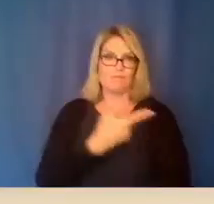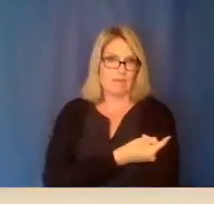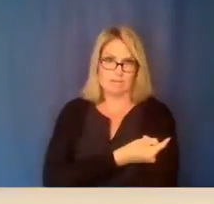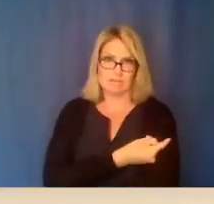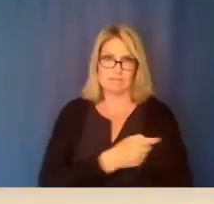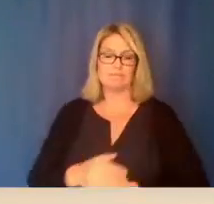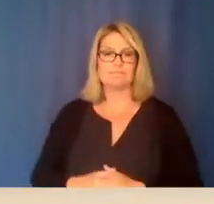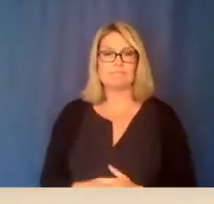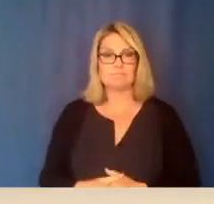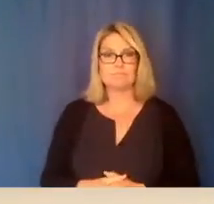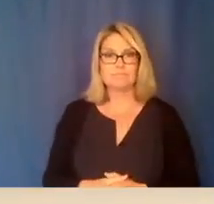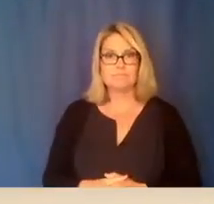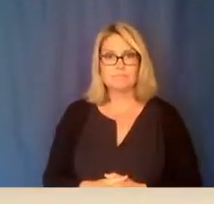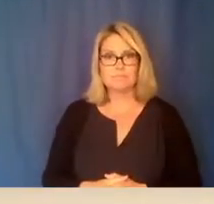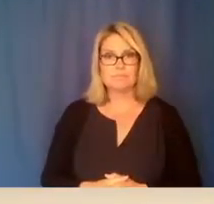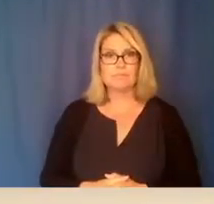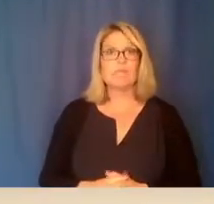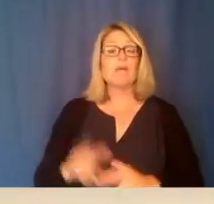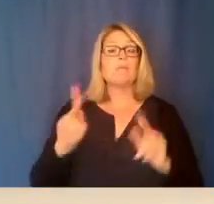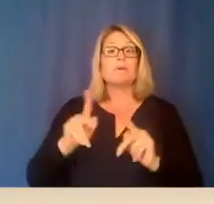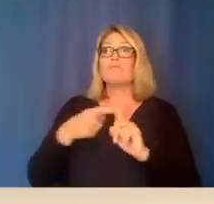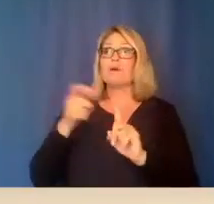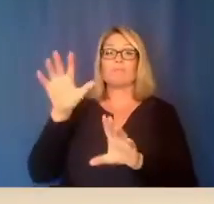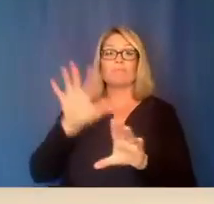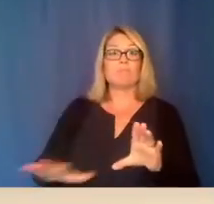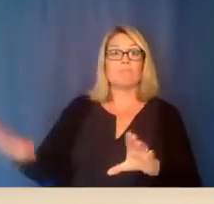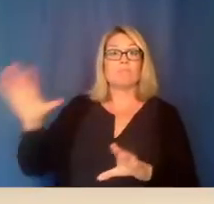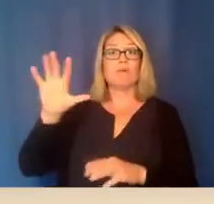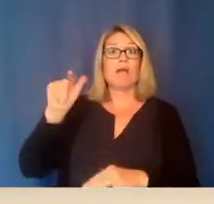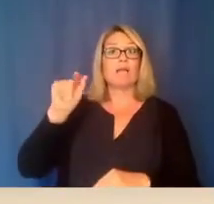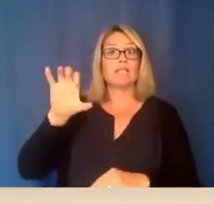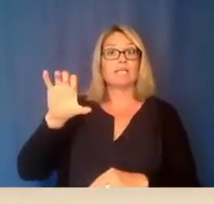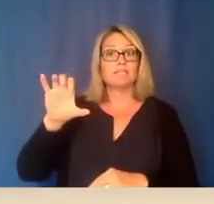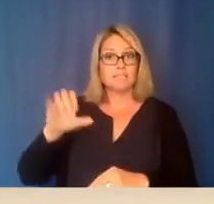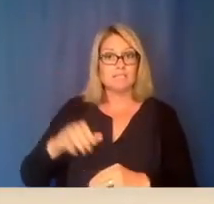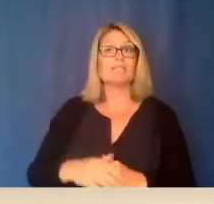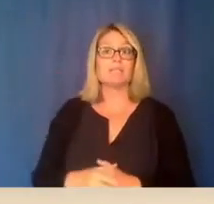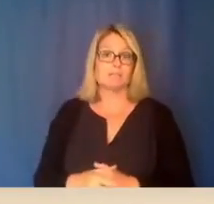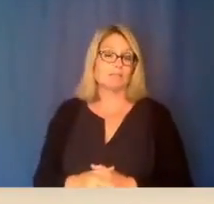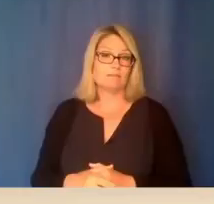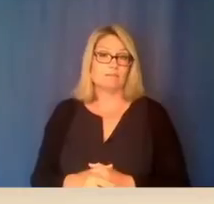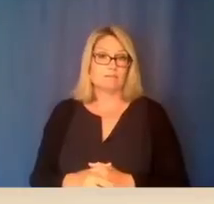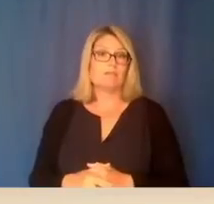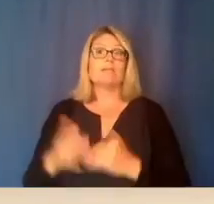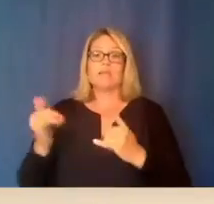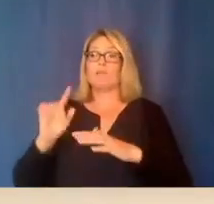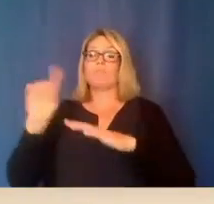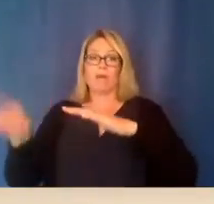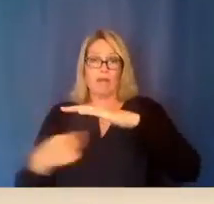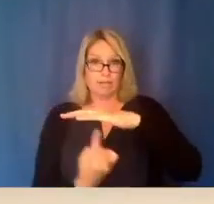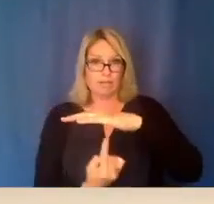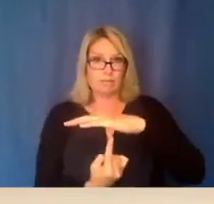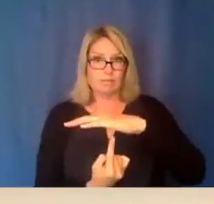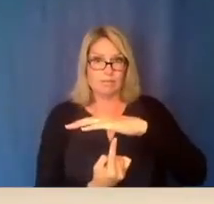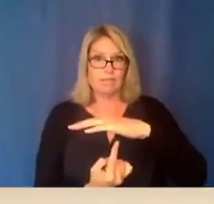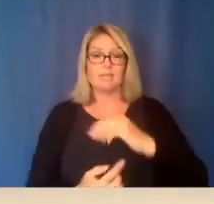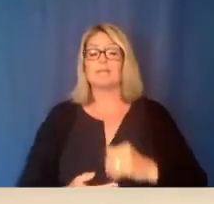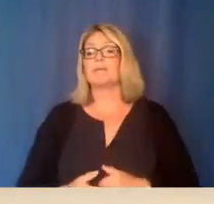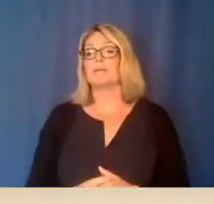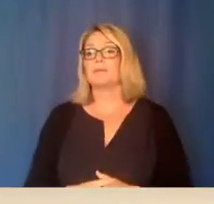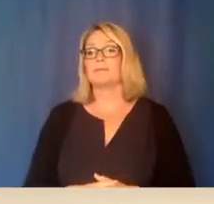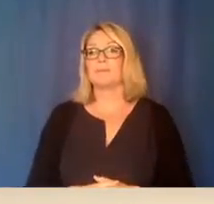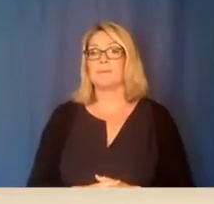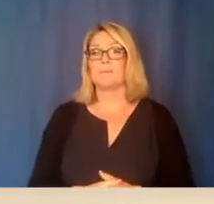from people outside, coming from outside the Atlantic region. Now they are isolating and